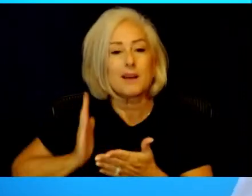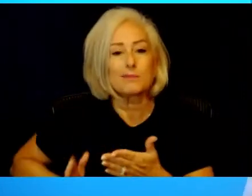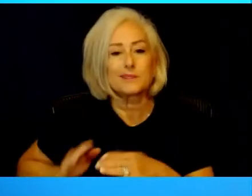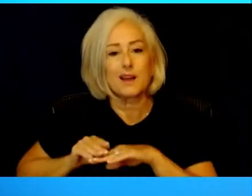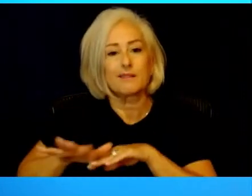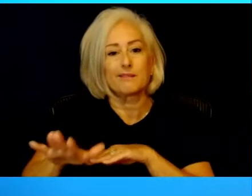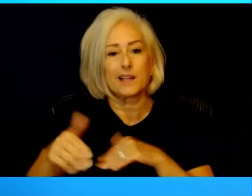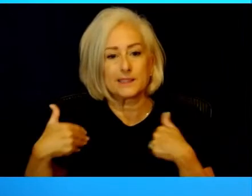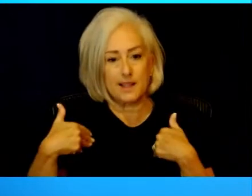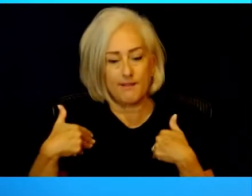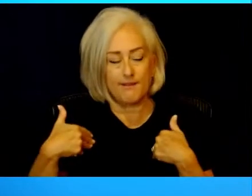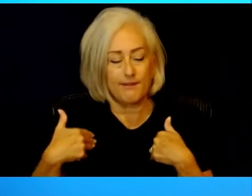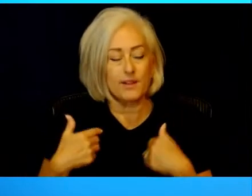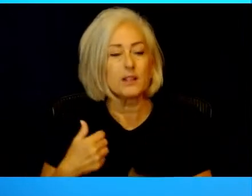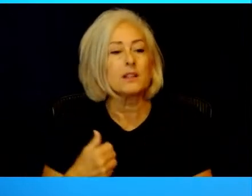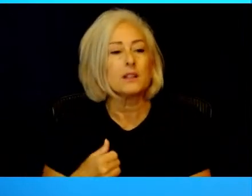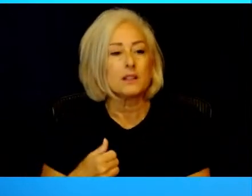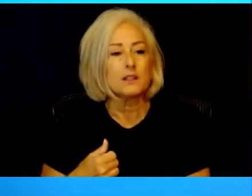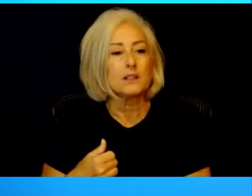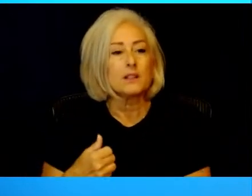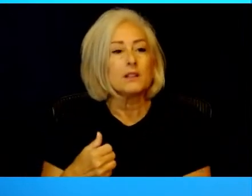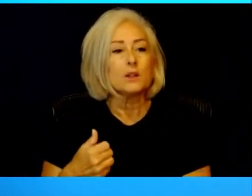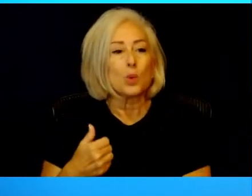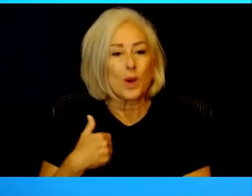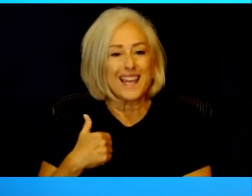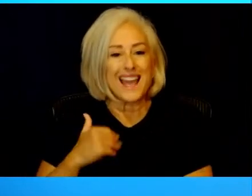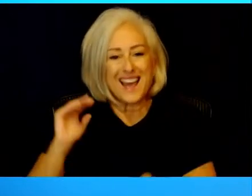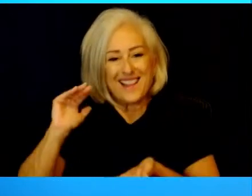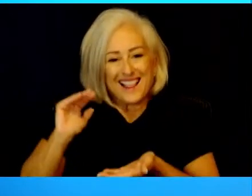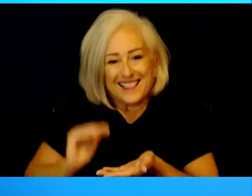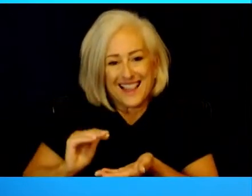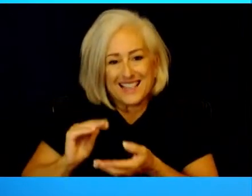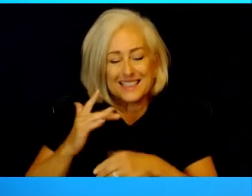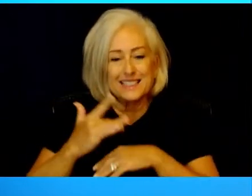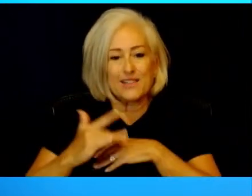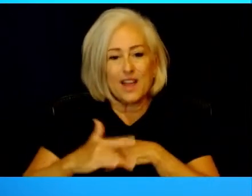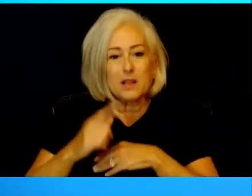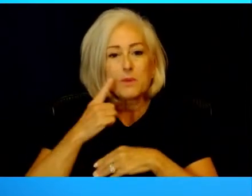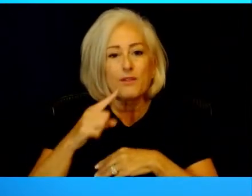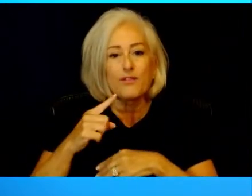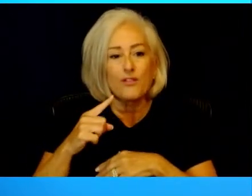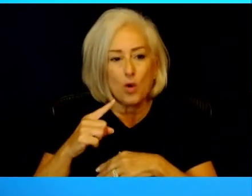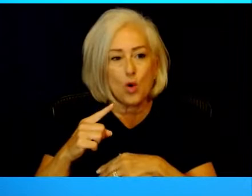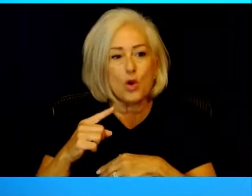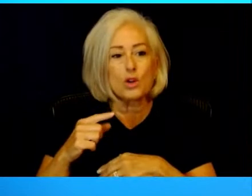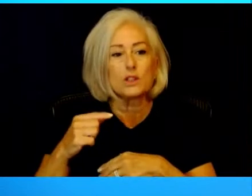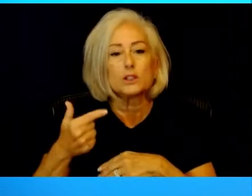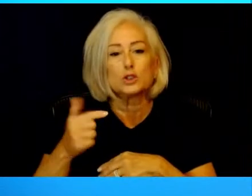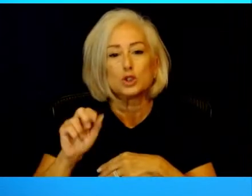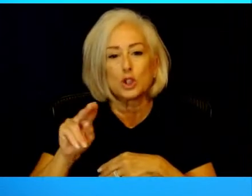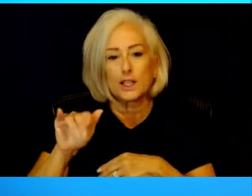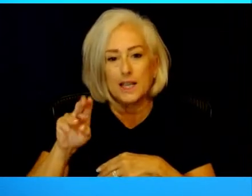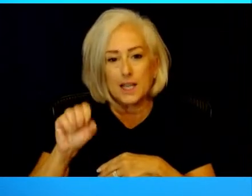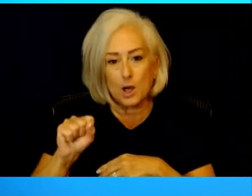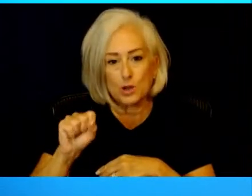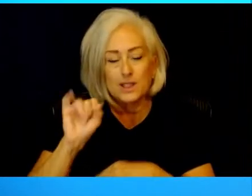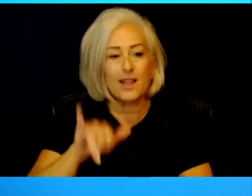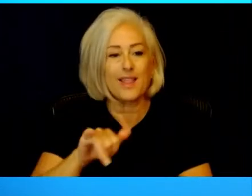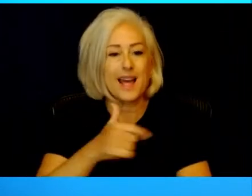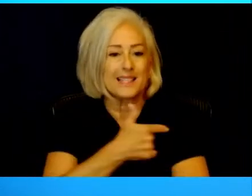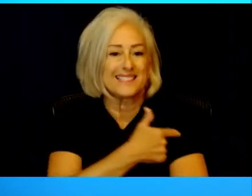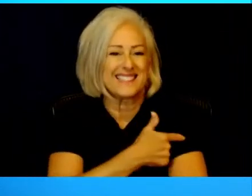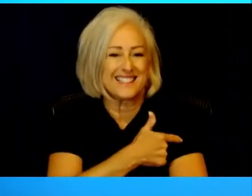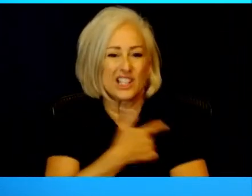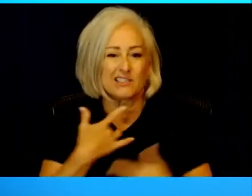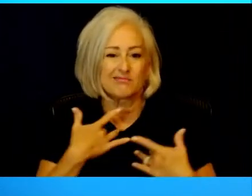few, quite less amount of vaccines for the Jynneos, which is just the injection that we're all used to with